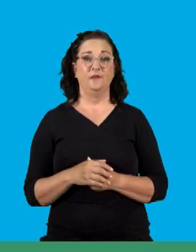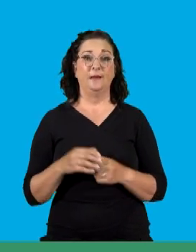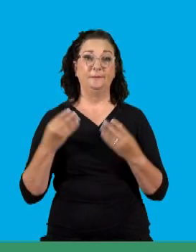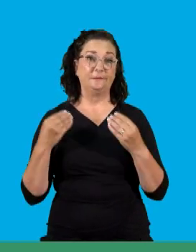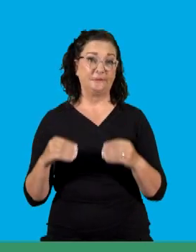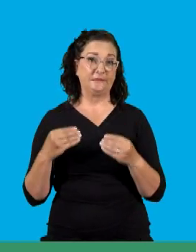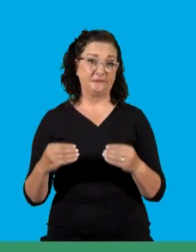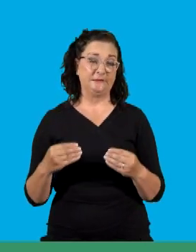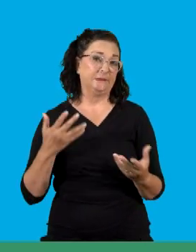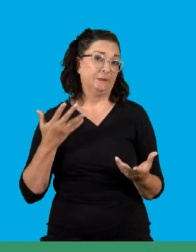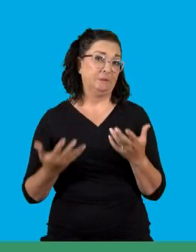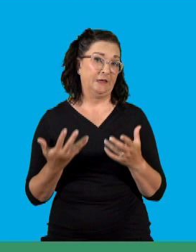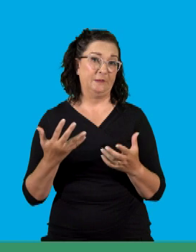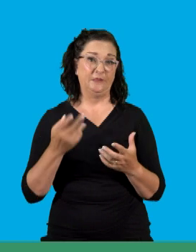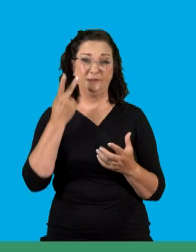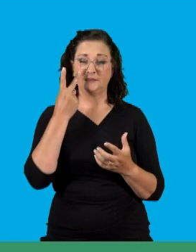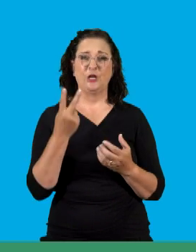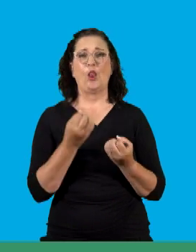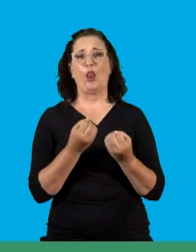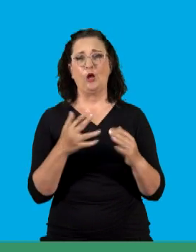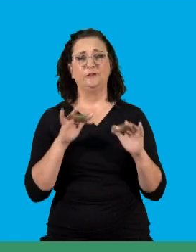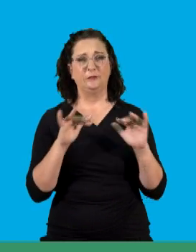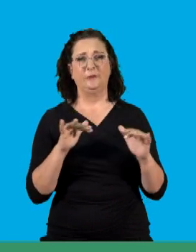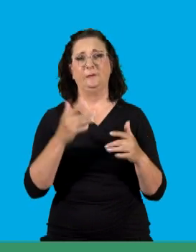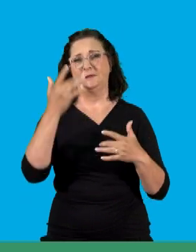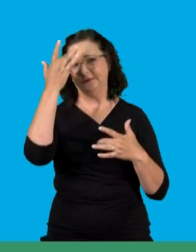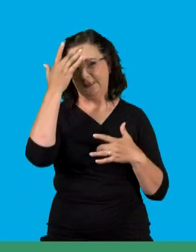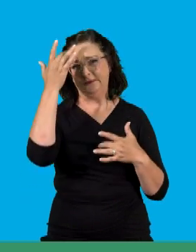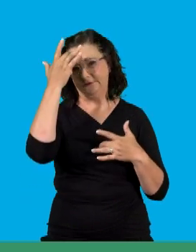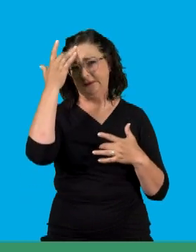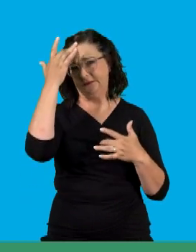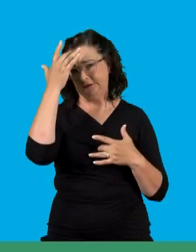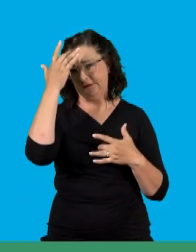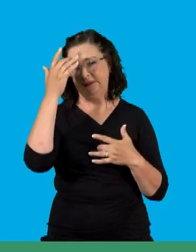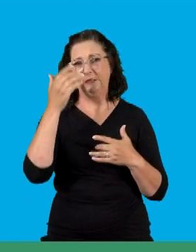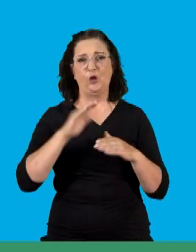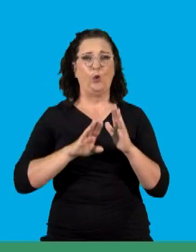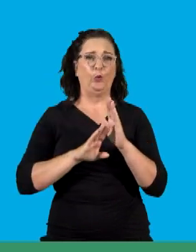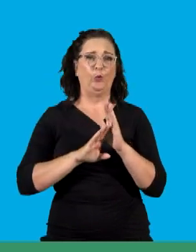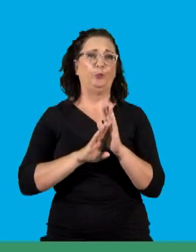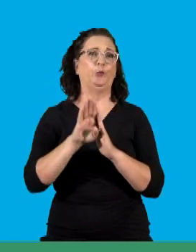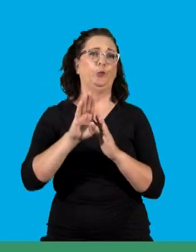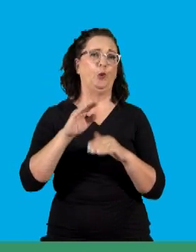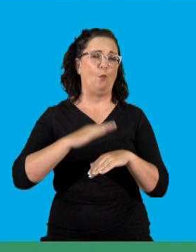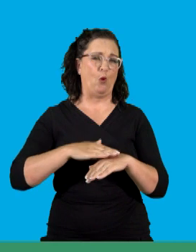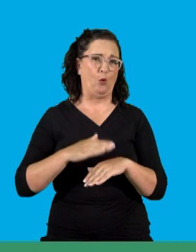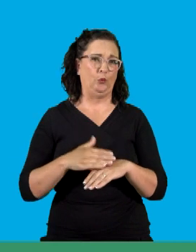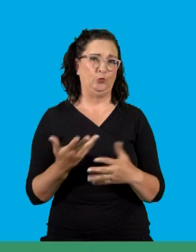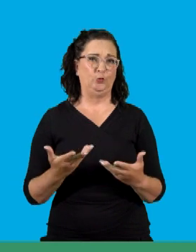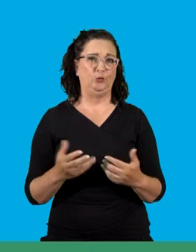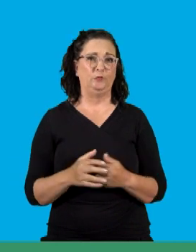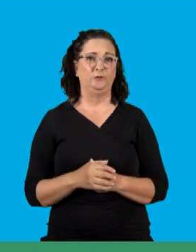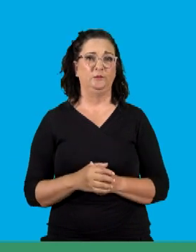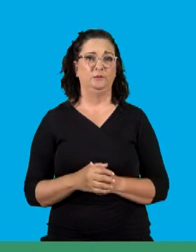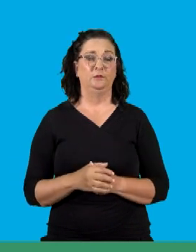in businesses, you may experience high absenteeism from illnesses resulting in a decrease in productivity. You'd find